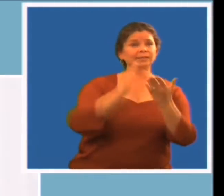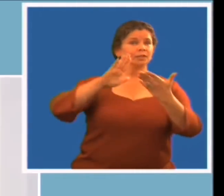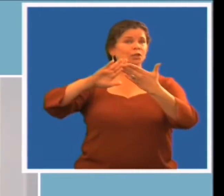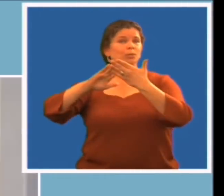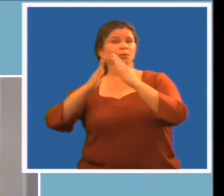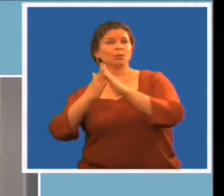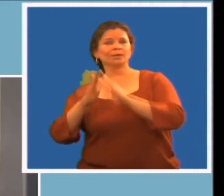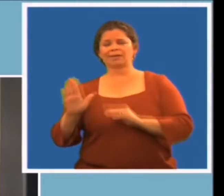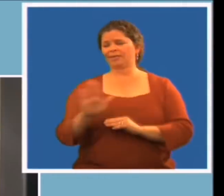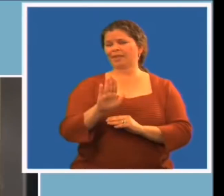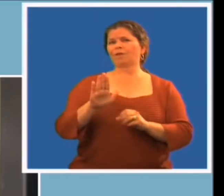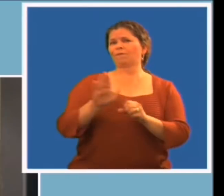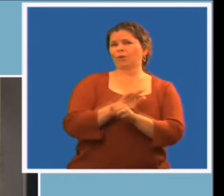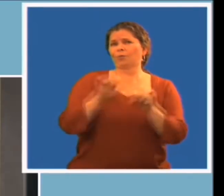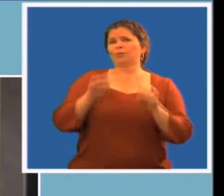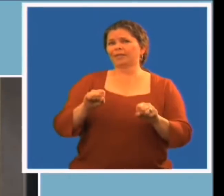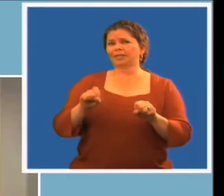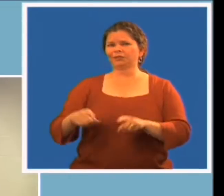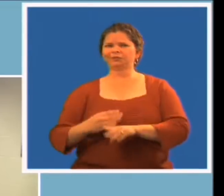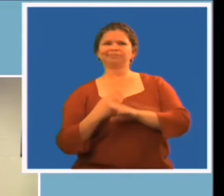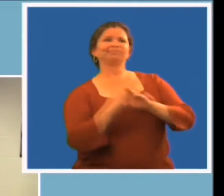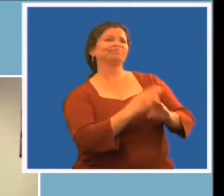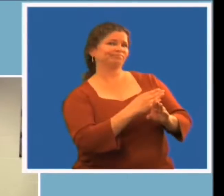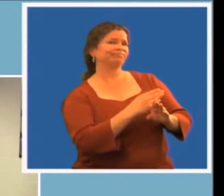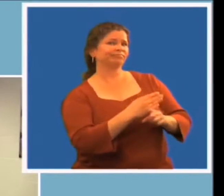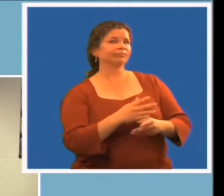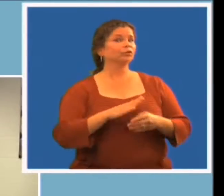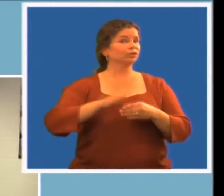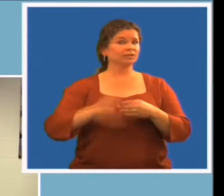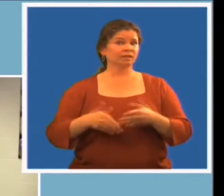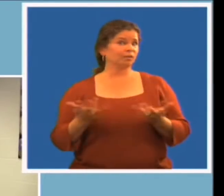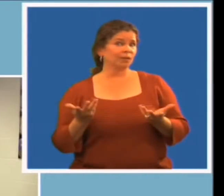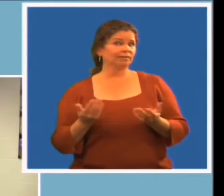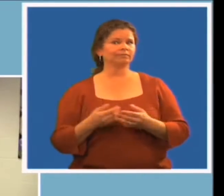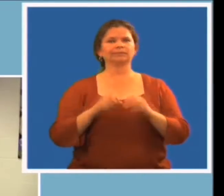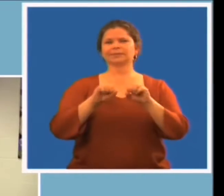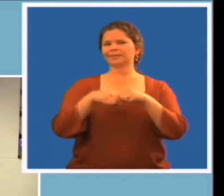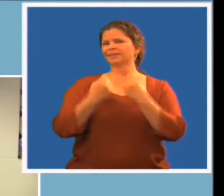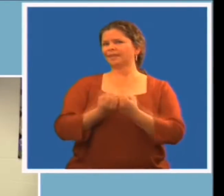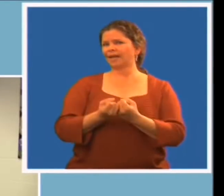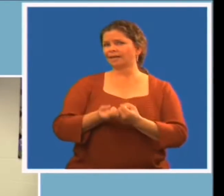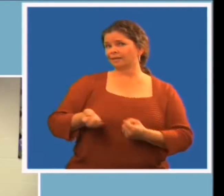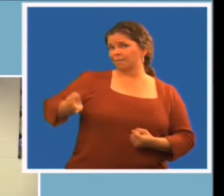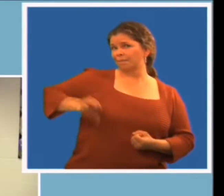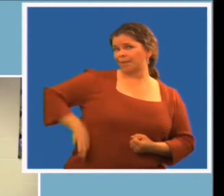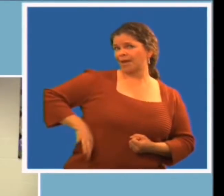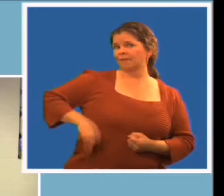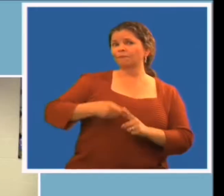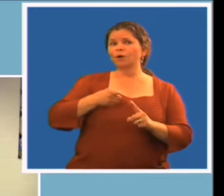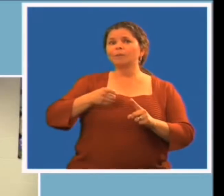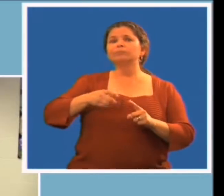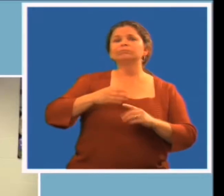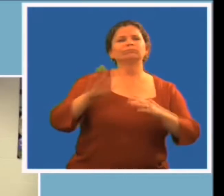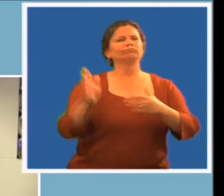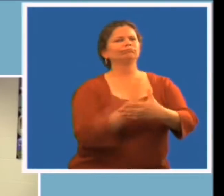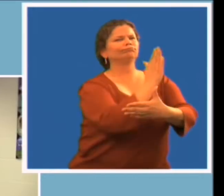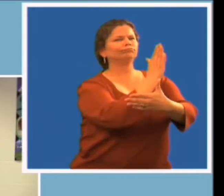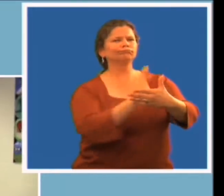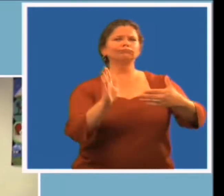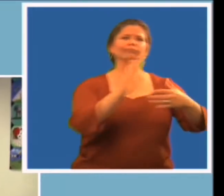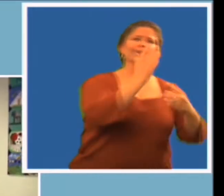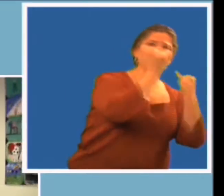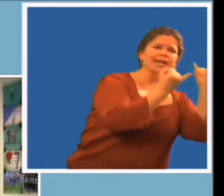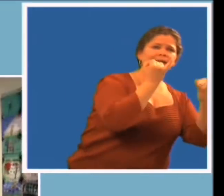potential. The result? Society does not benefit from the full range of ideas, knowledge,